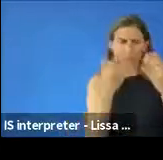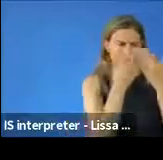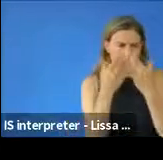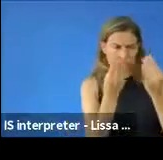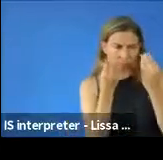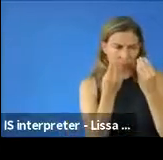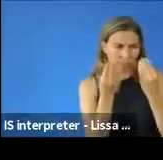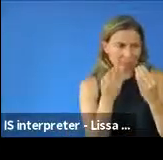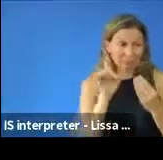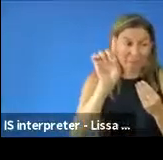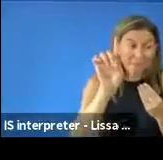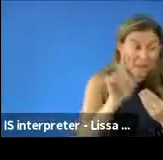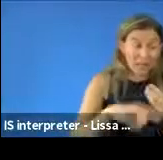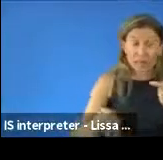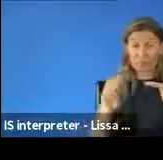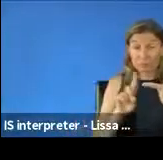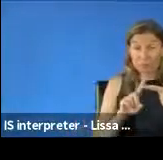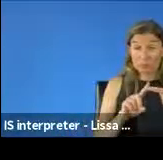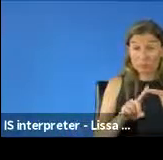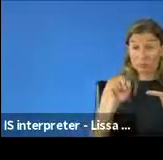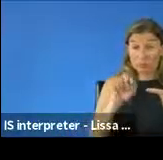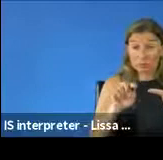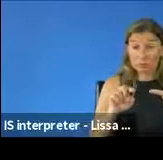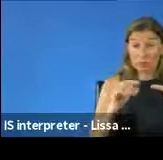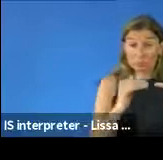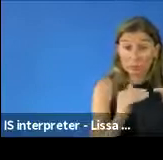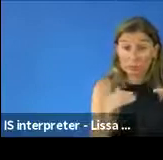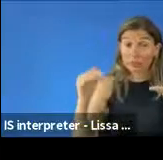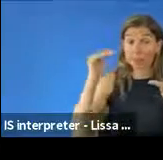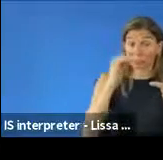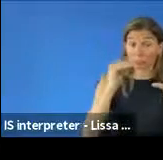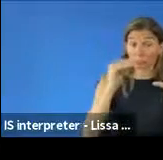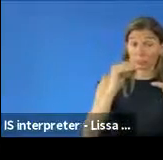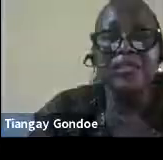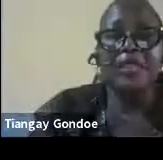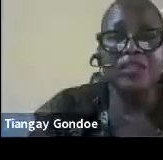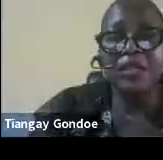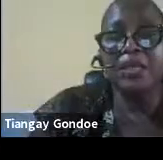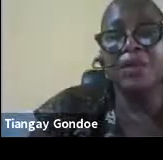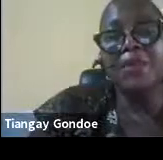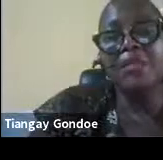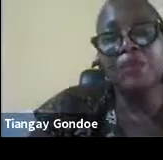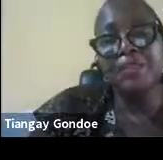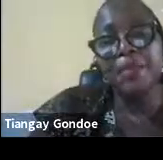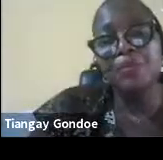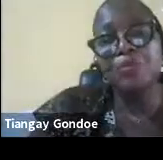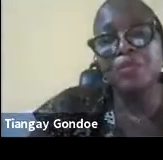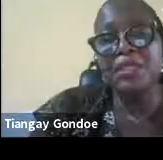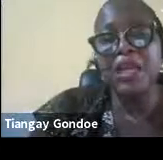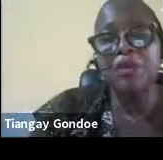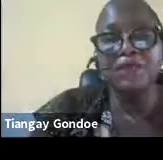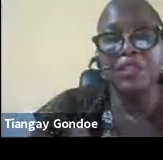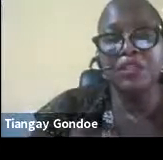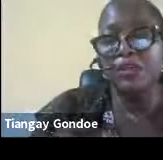teaching in inclusive education, also strengthen education systems to include children with disabilities, and strengthen government commitments to